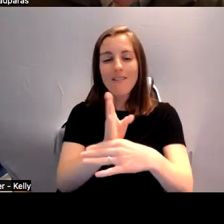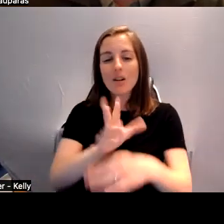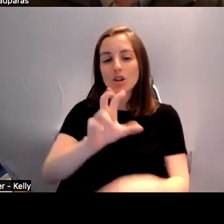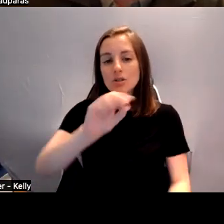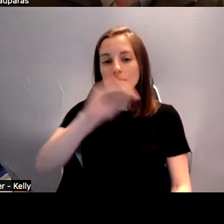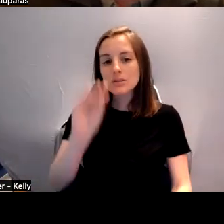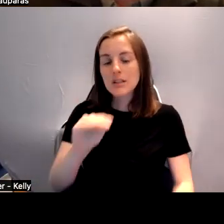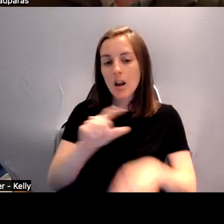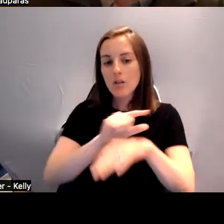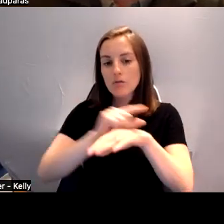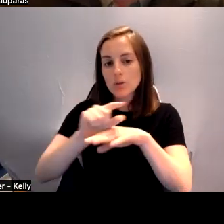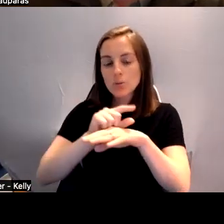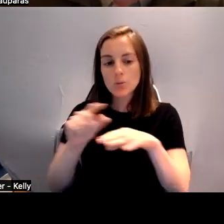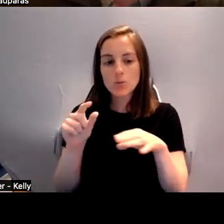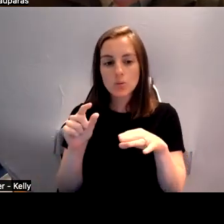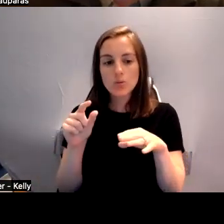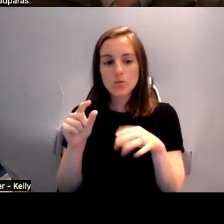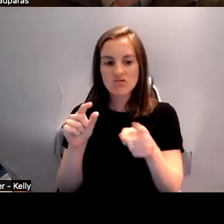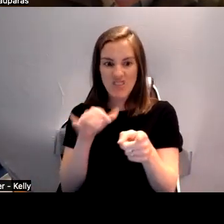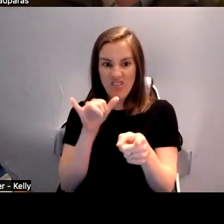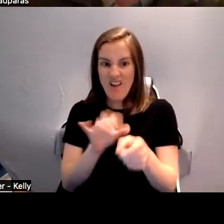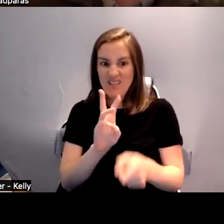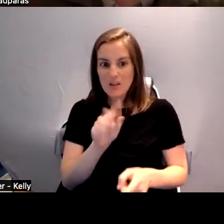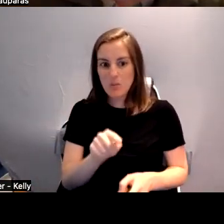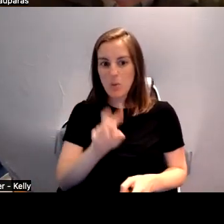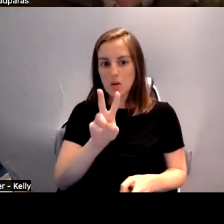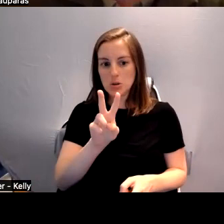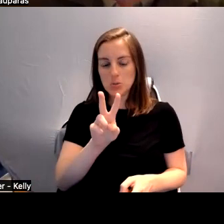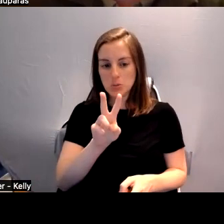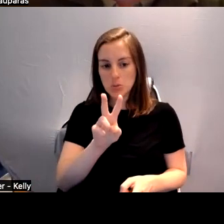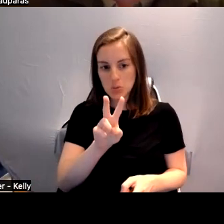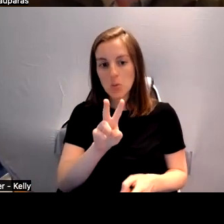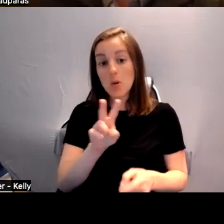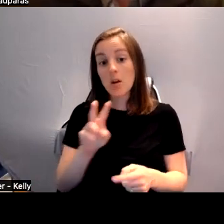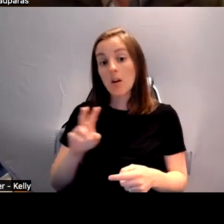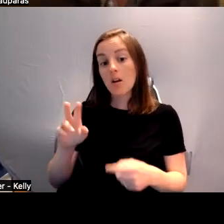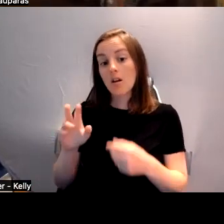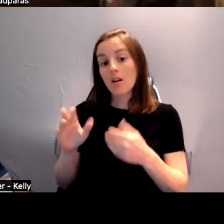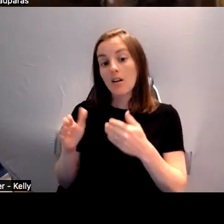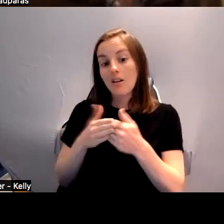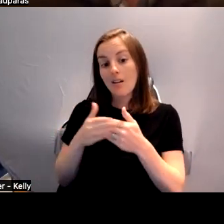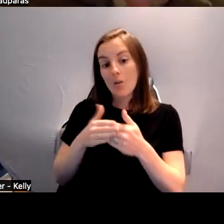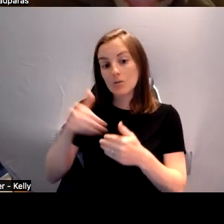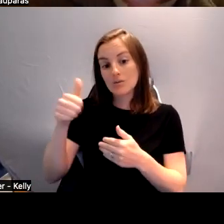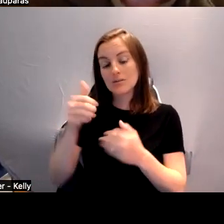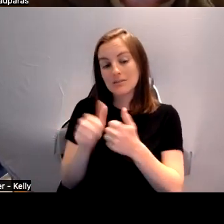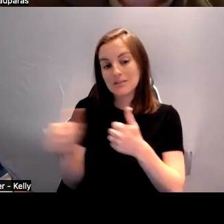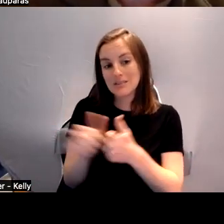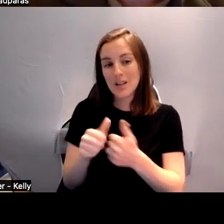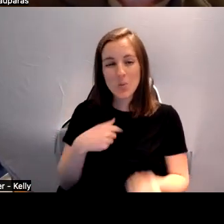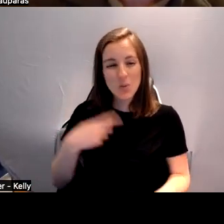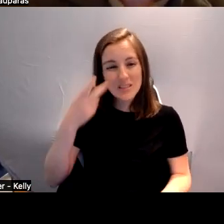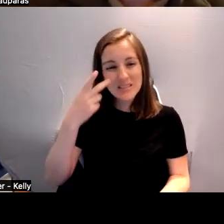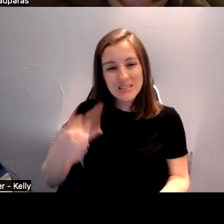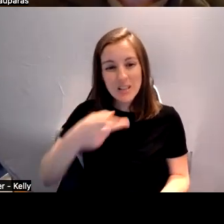residues at this 6.2 angstrom 8 neighbor closest distance. We see that ProteinMPNN is doing better than Rosetta